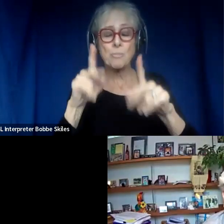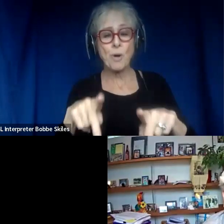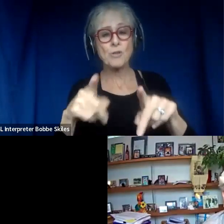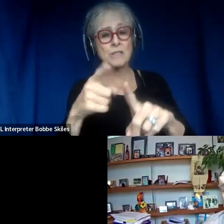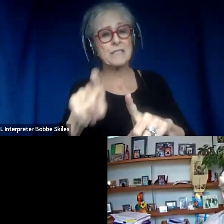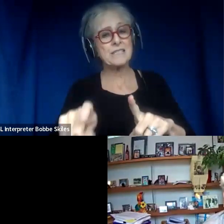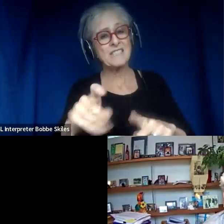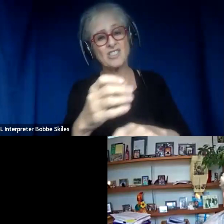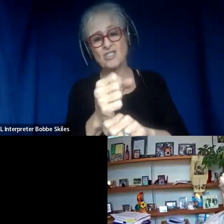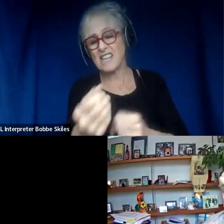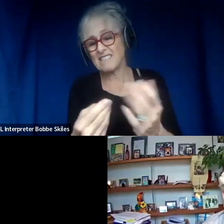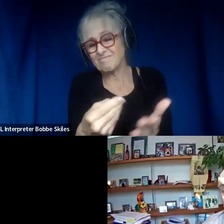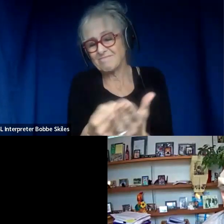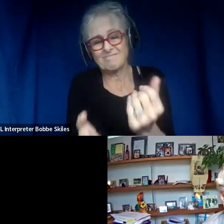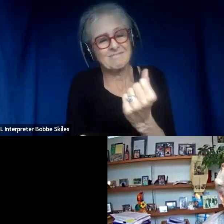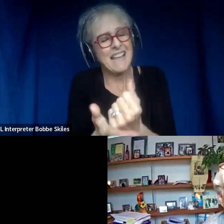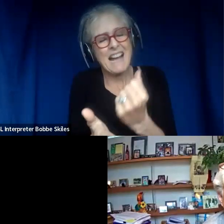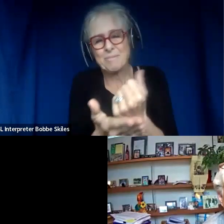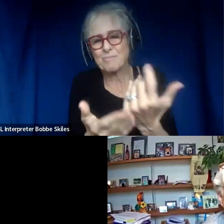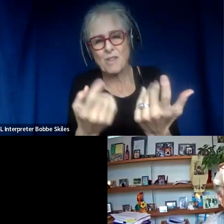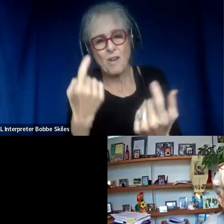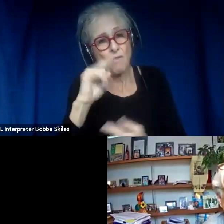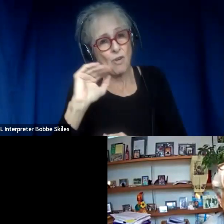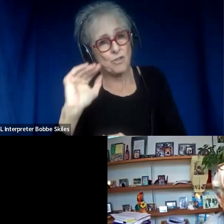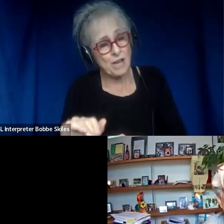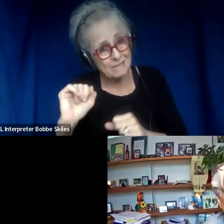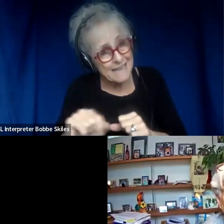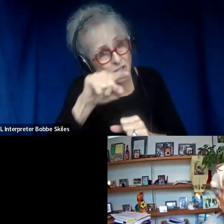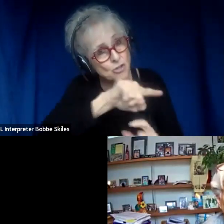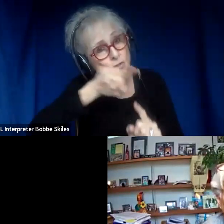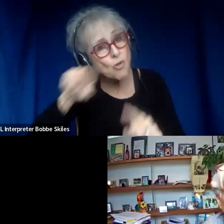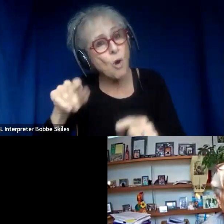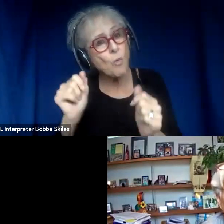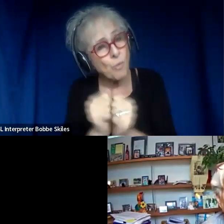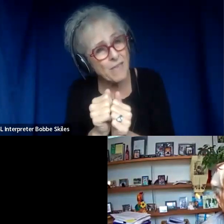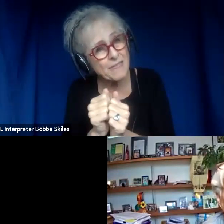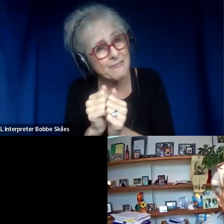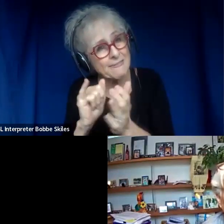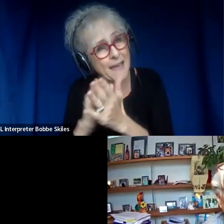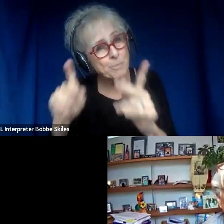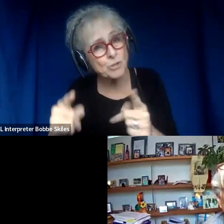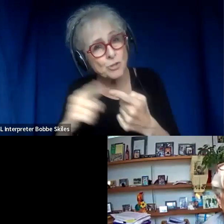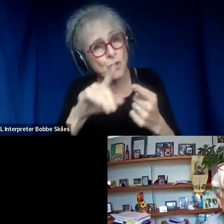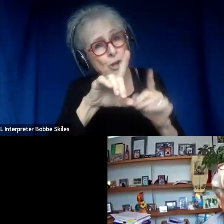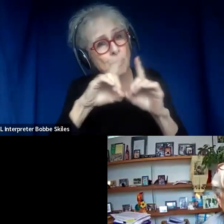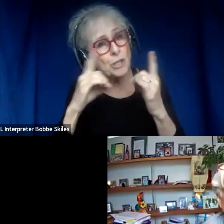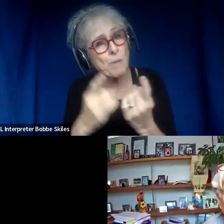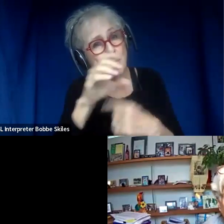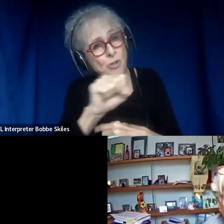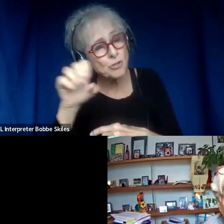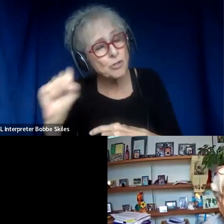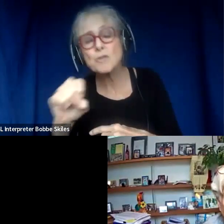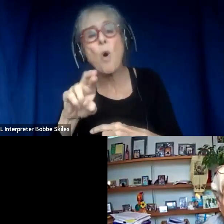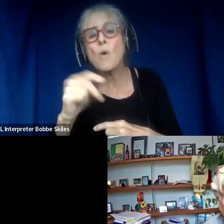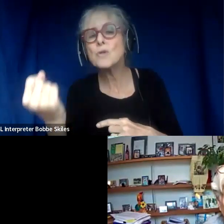aid for their child or whomever. Can you actually go with them to the Department of Social Services, or can you only lead them there, but you can't go